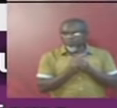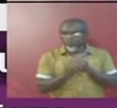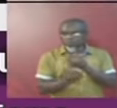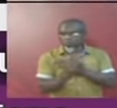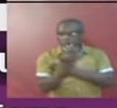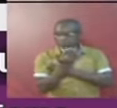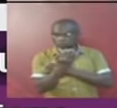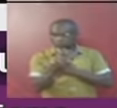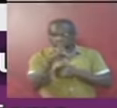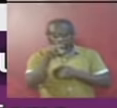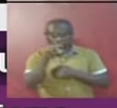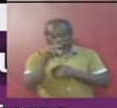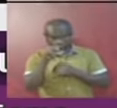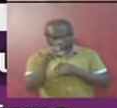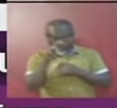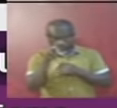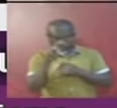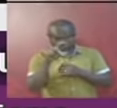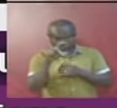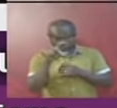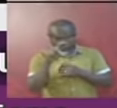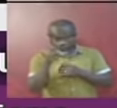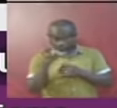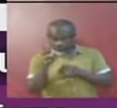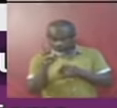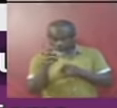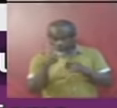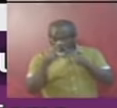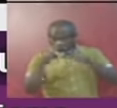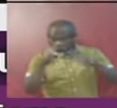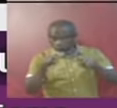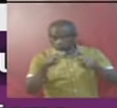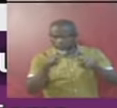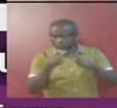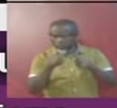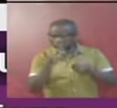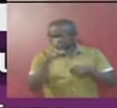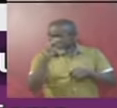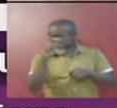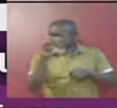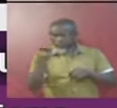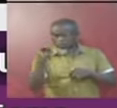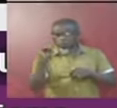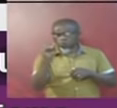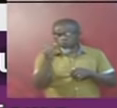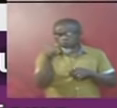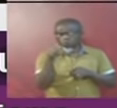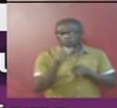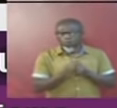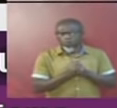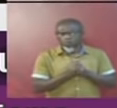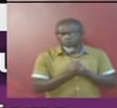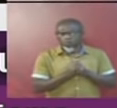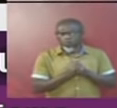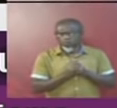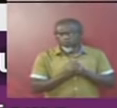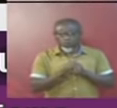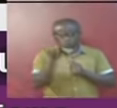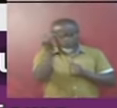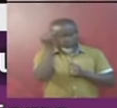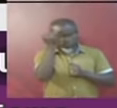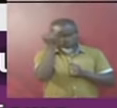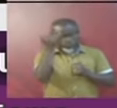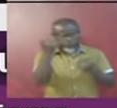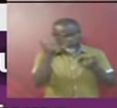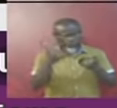My question is directed to Dr. Parasram. I don't know if you can answer. I know there